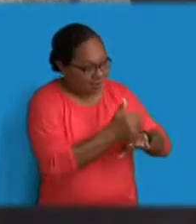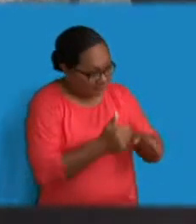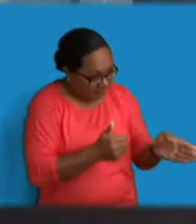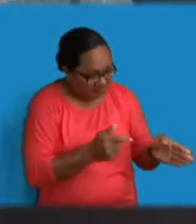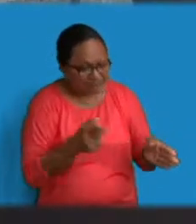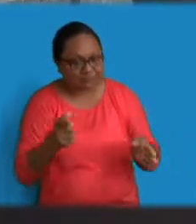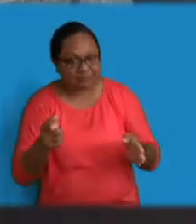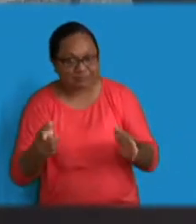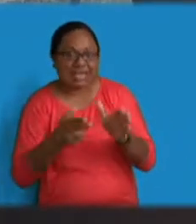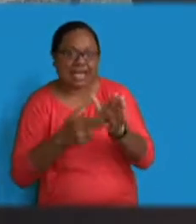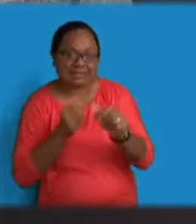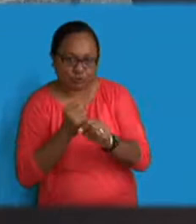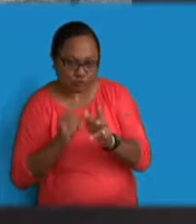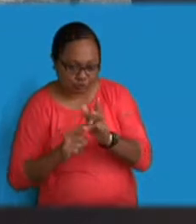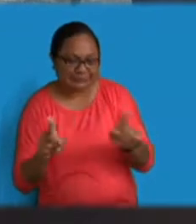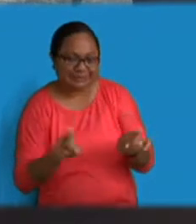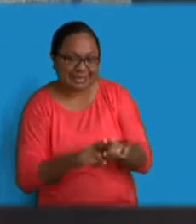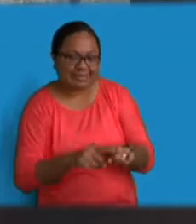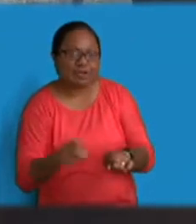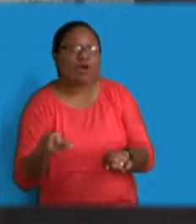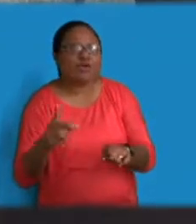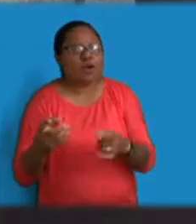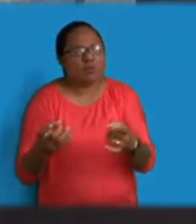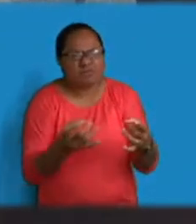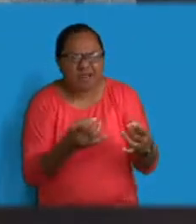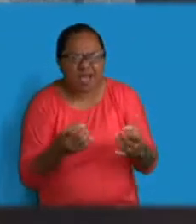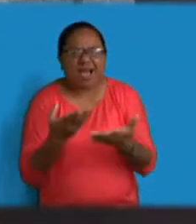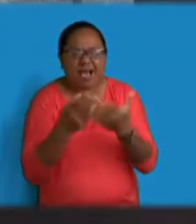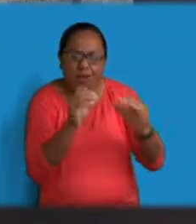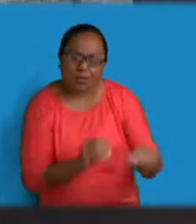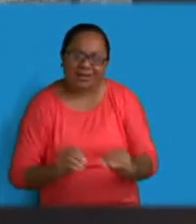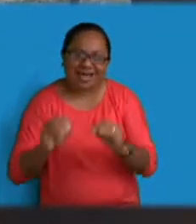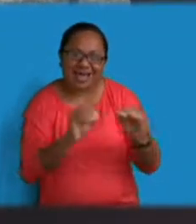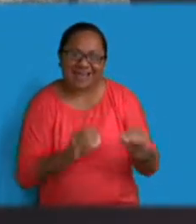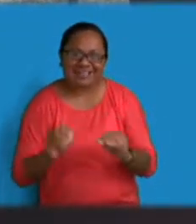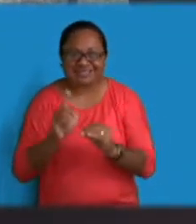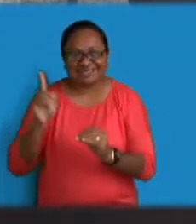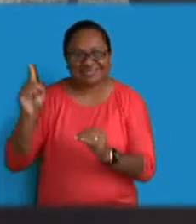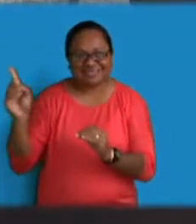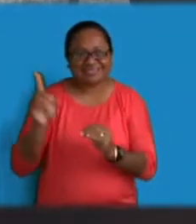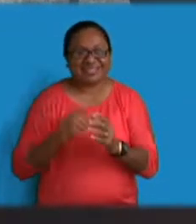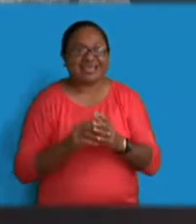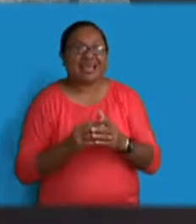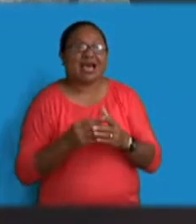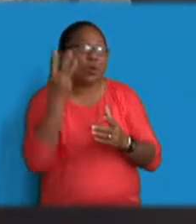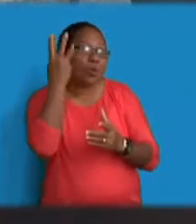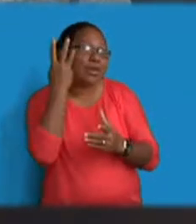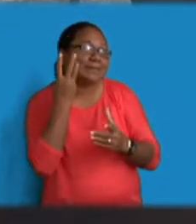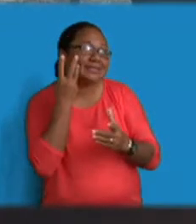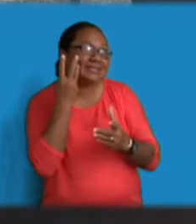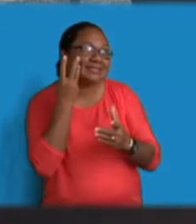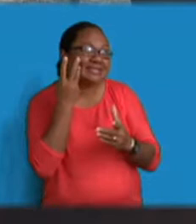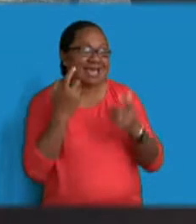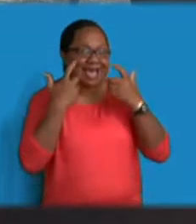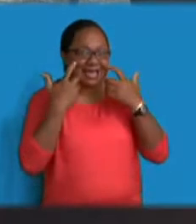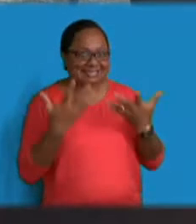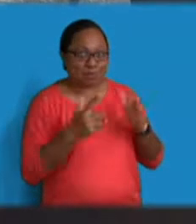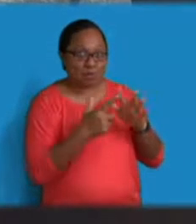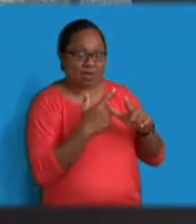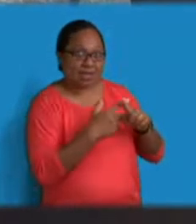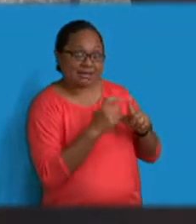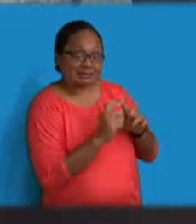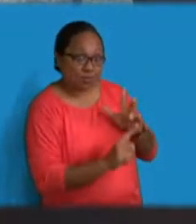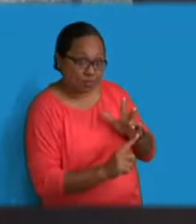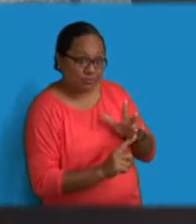well, in preparing for the logistics for the upcoming National Women's Expo. Again, Madam Speaker, the main